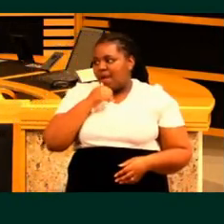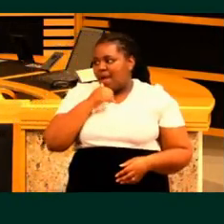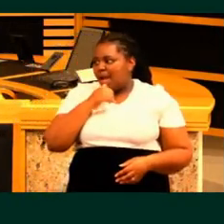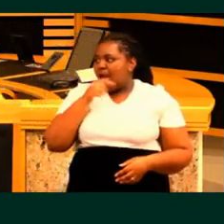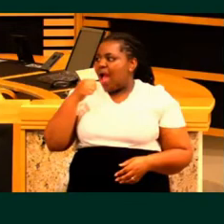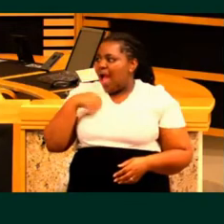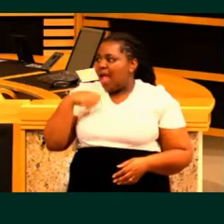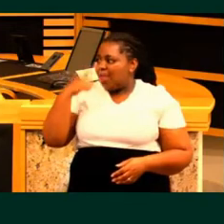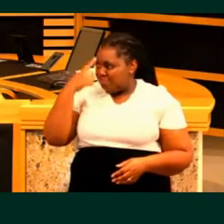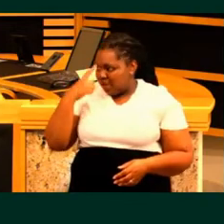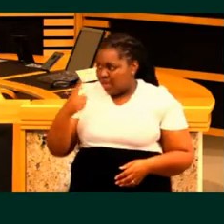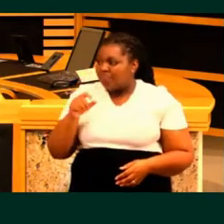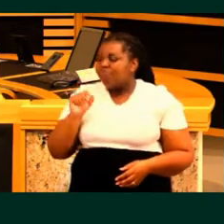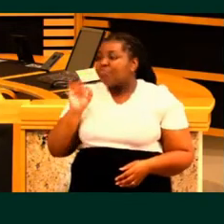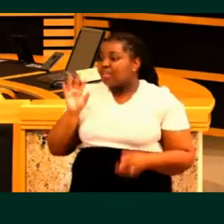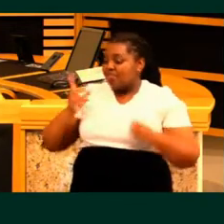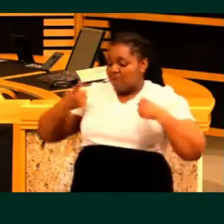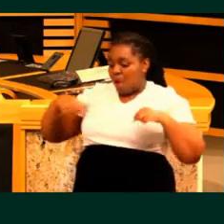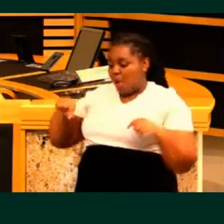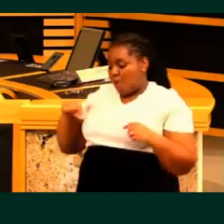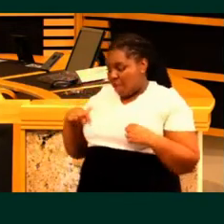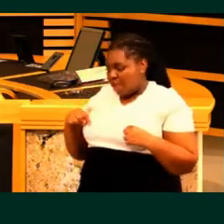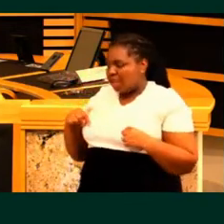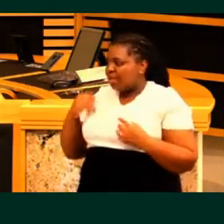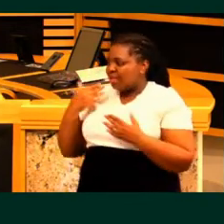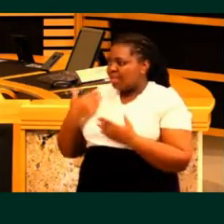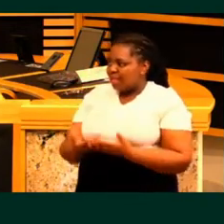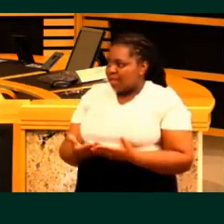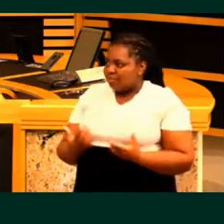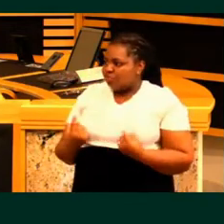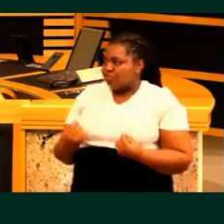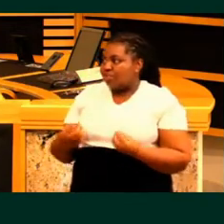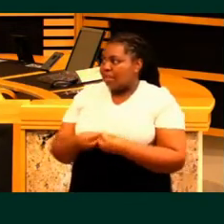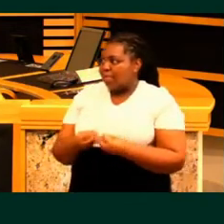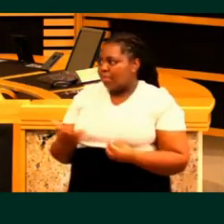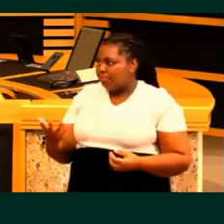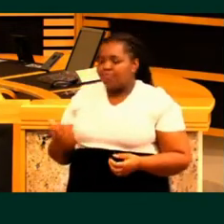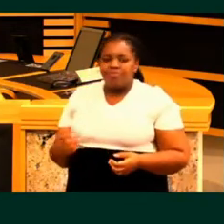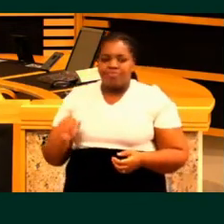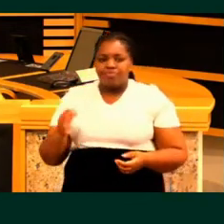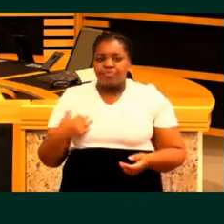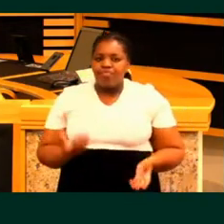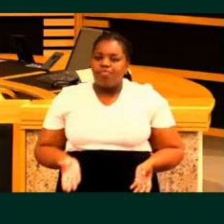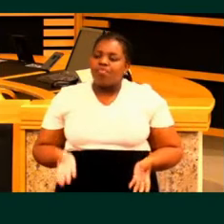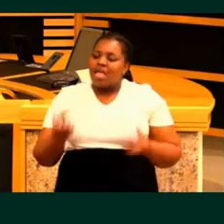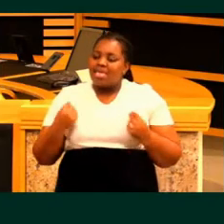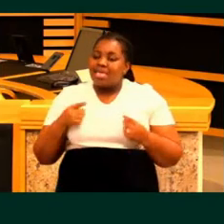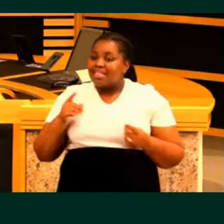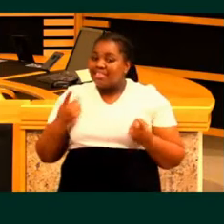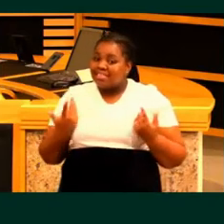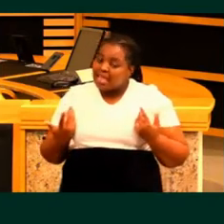believed that if we could run a pilot somewhere and if we could get this implemented and prove that it